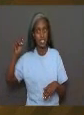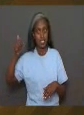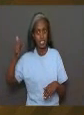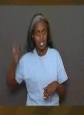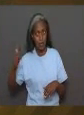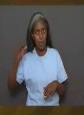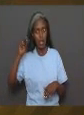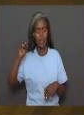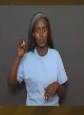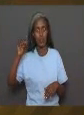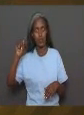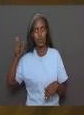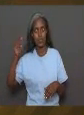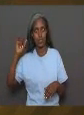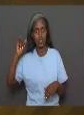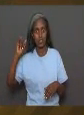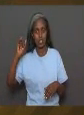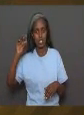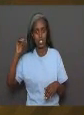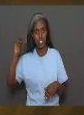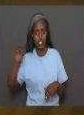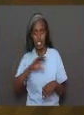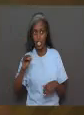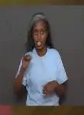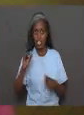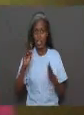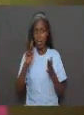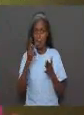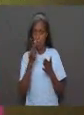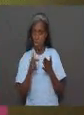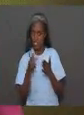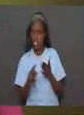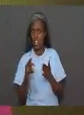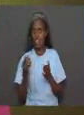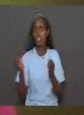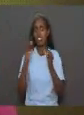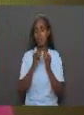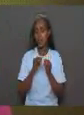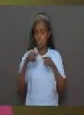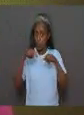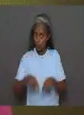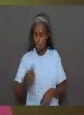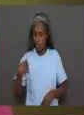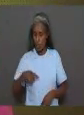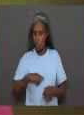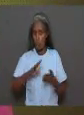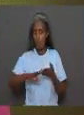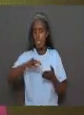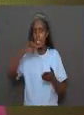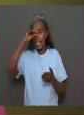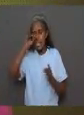notation and partial sums. Today, we will be